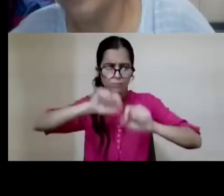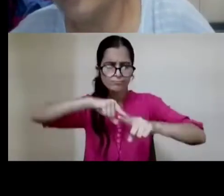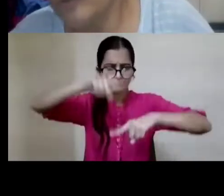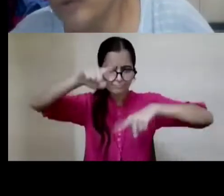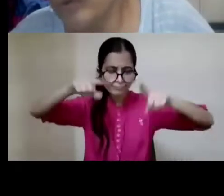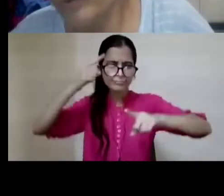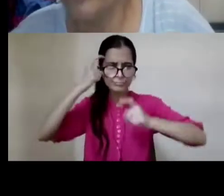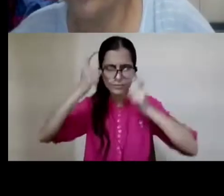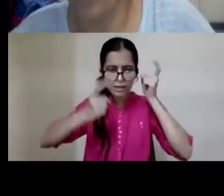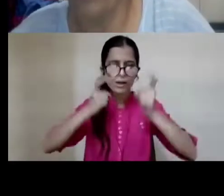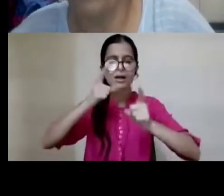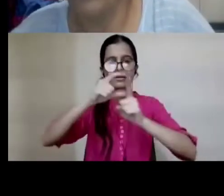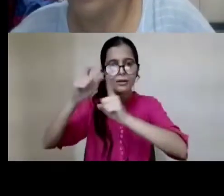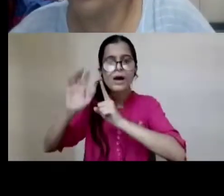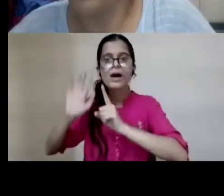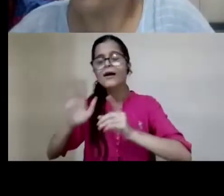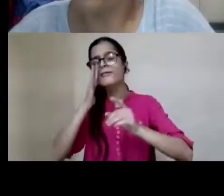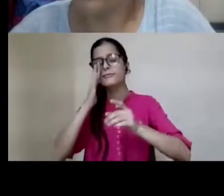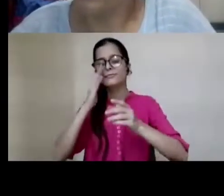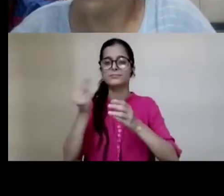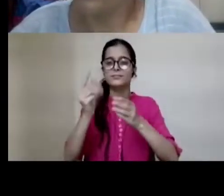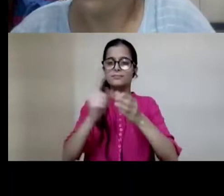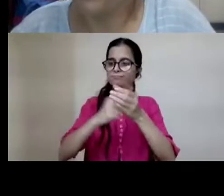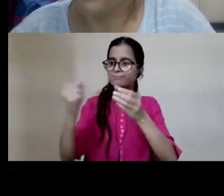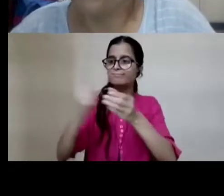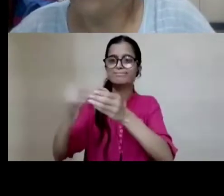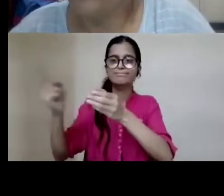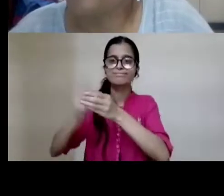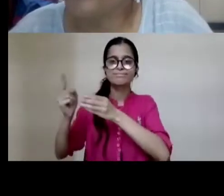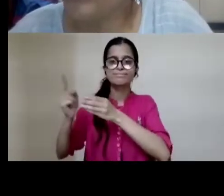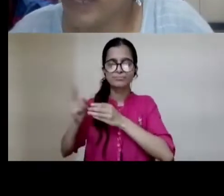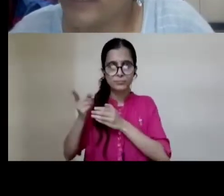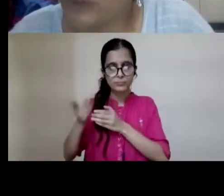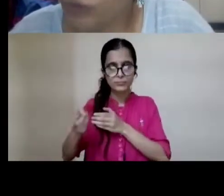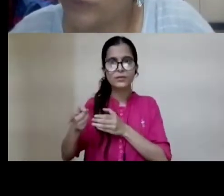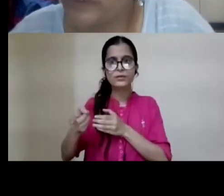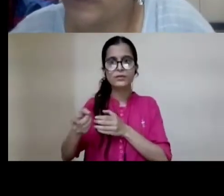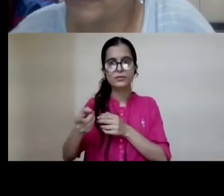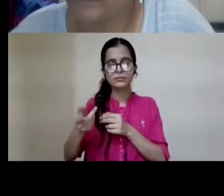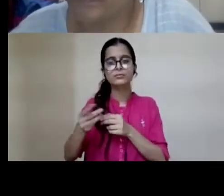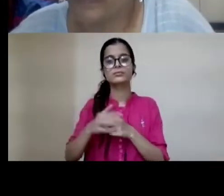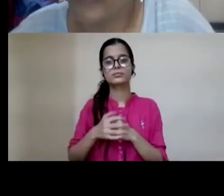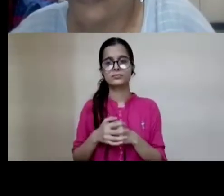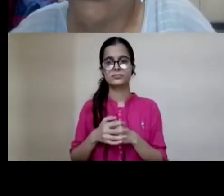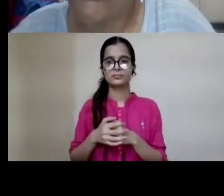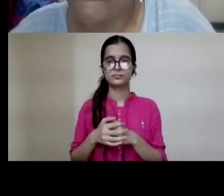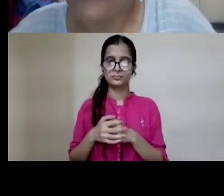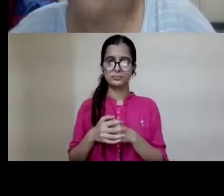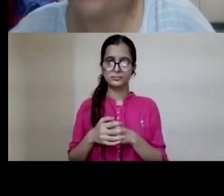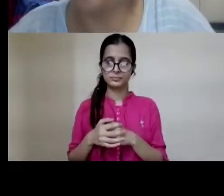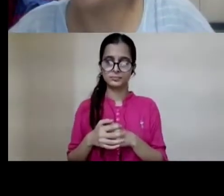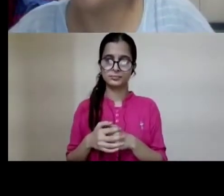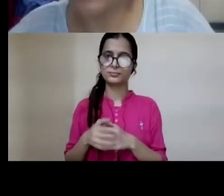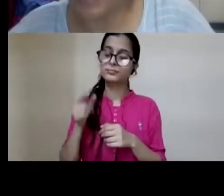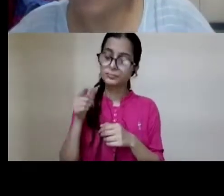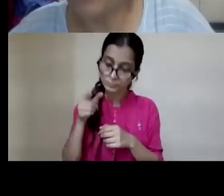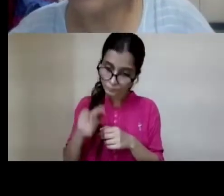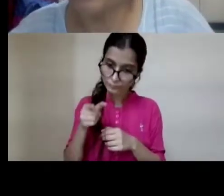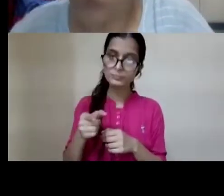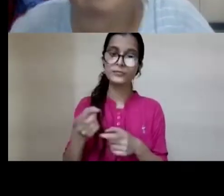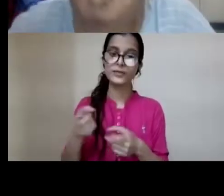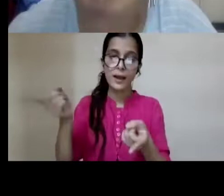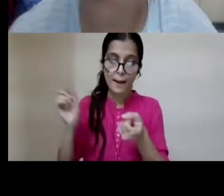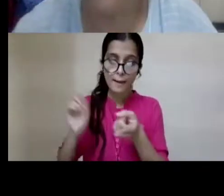get excluded from getting their full due as humans. And because that